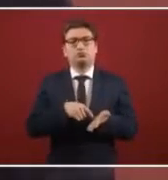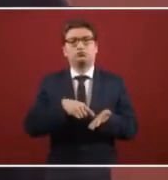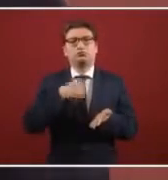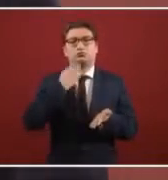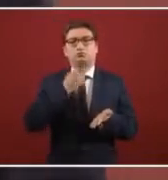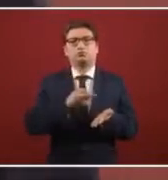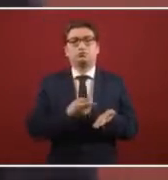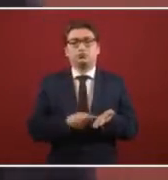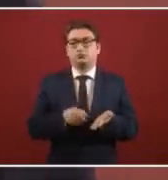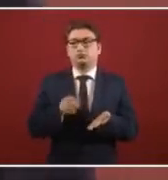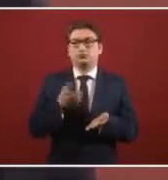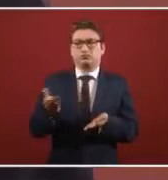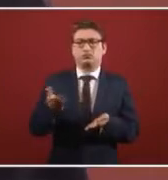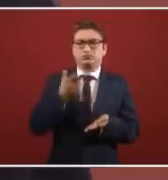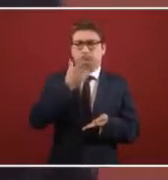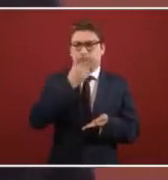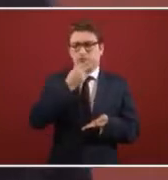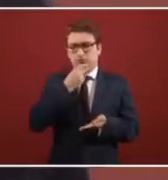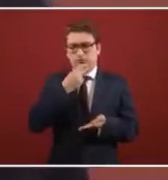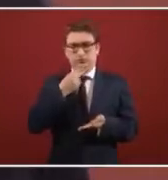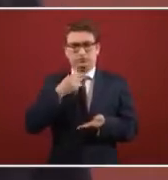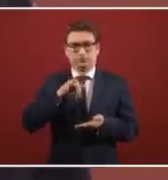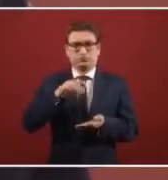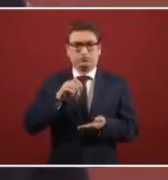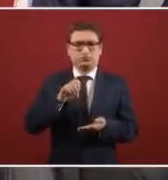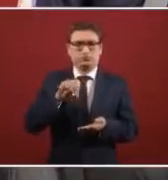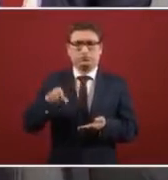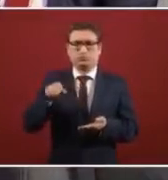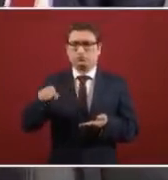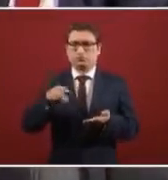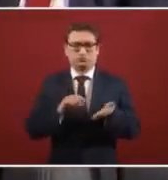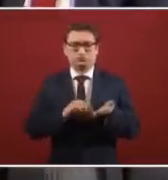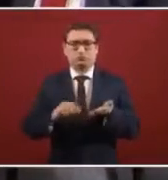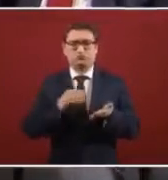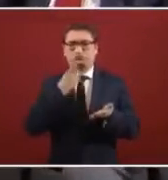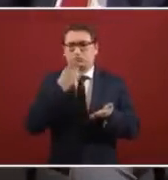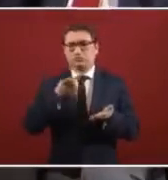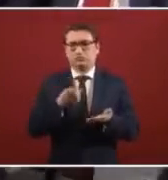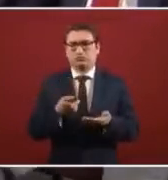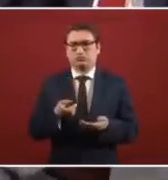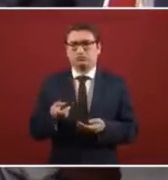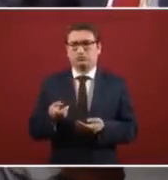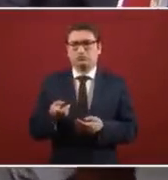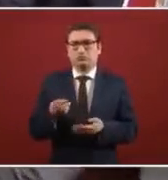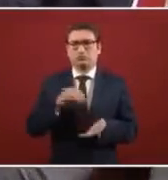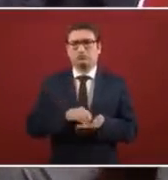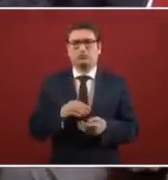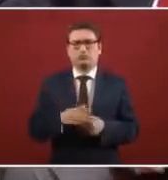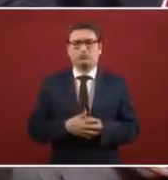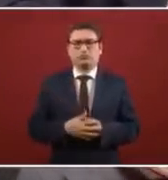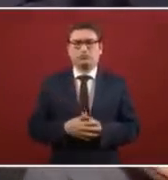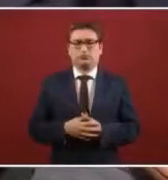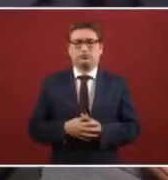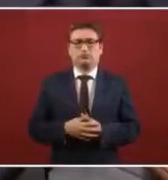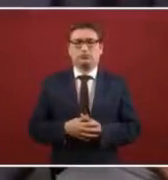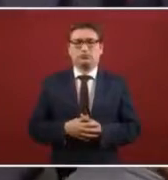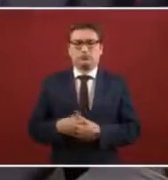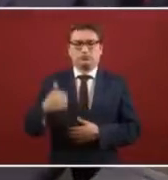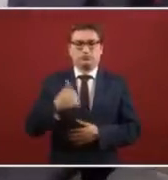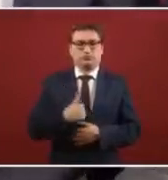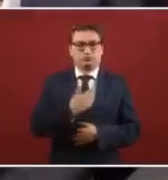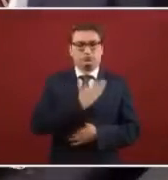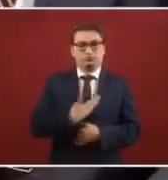declara este señor this man declared, and his de que declaration was attributed to estoy him, incumpliendo